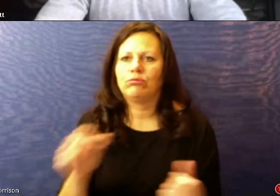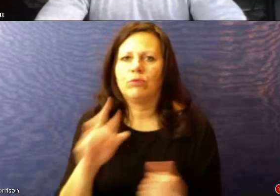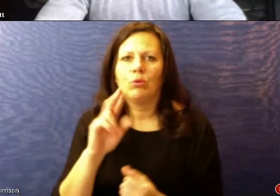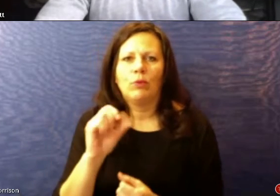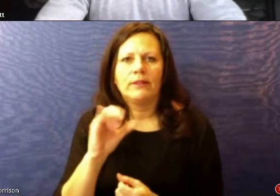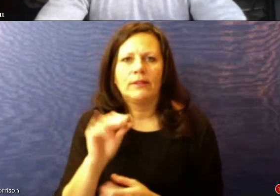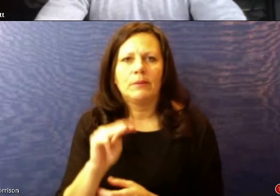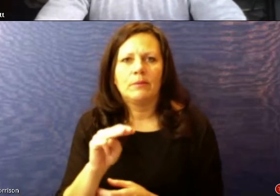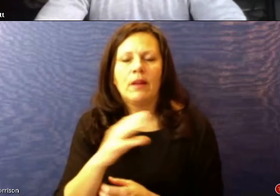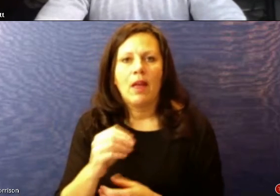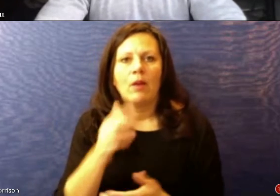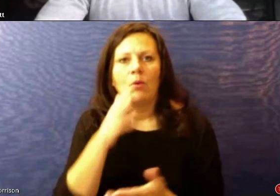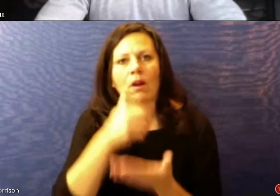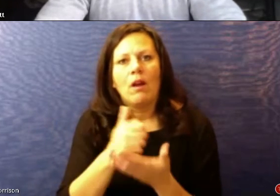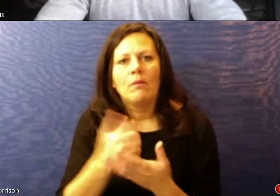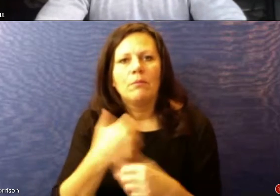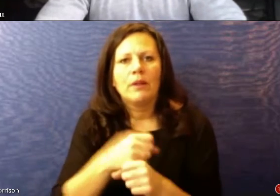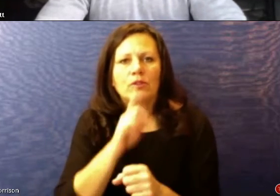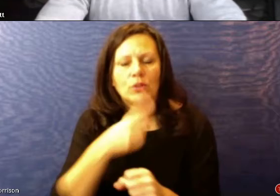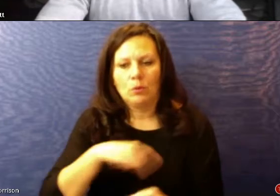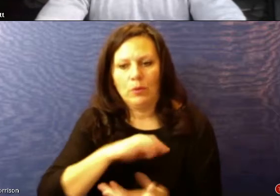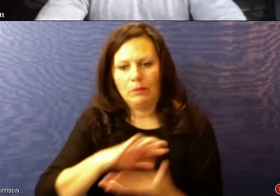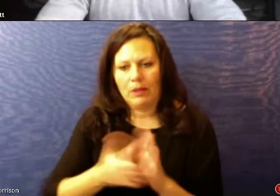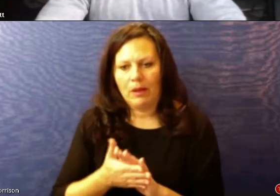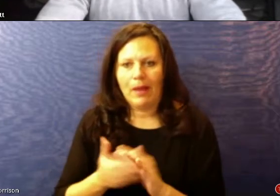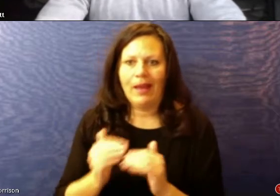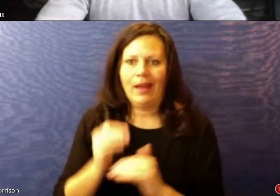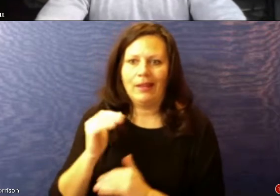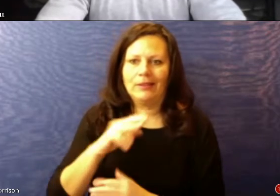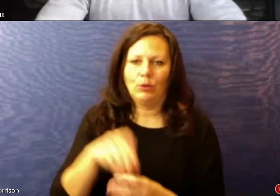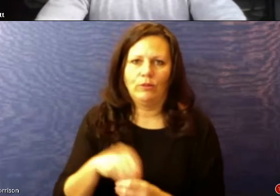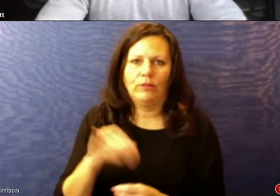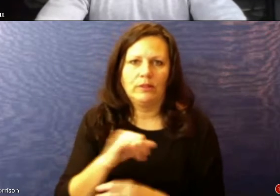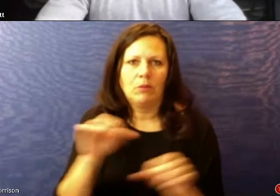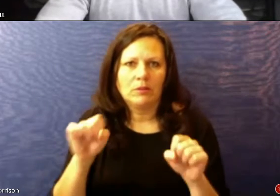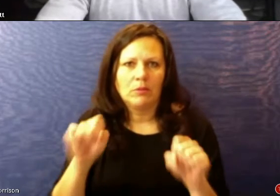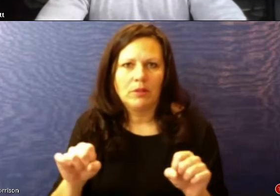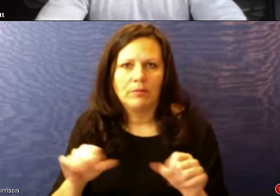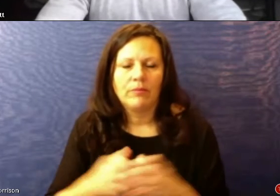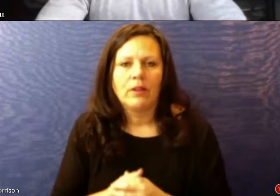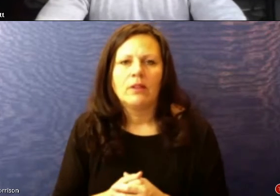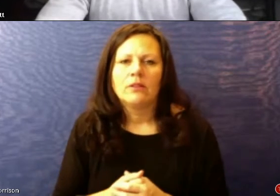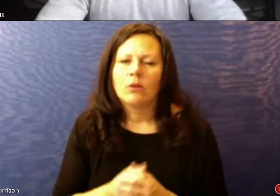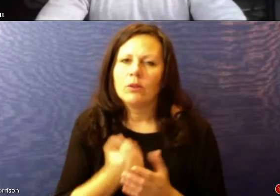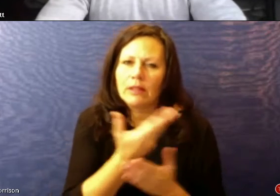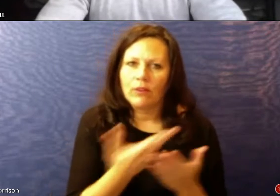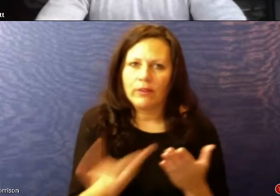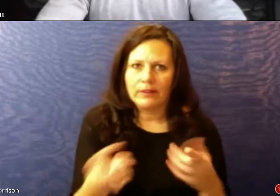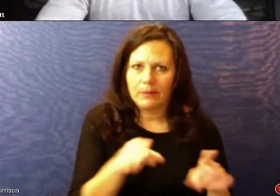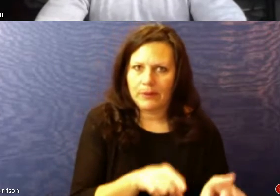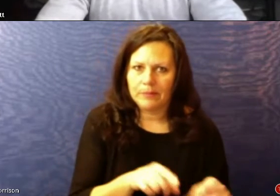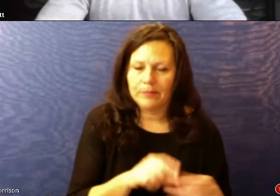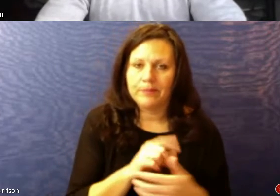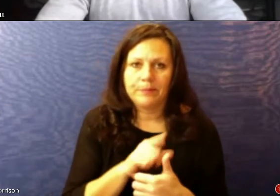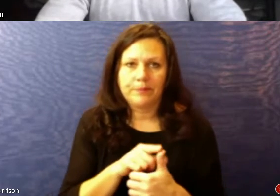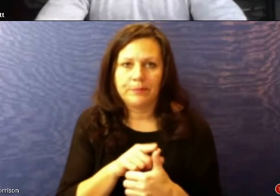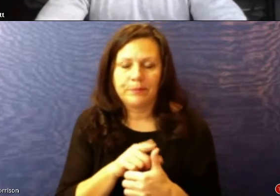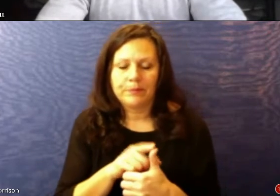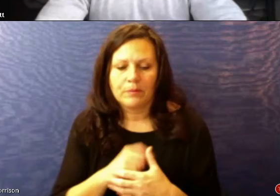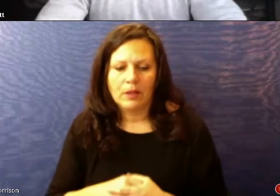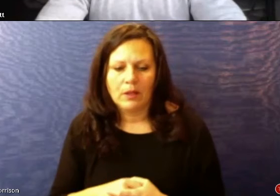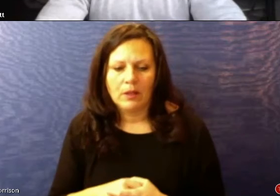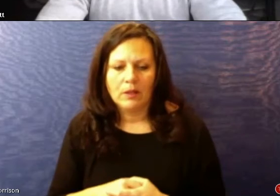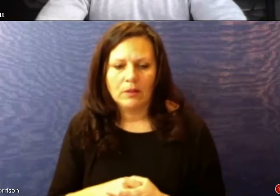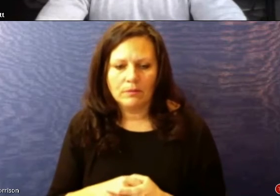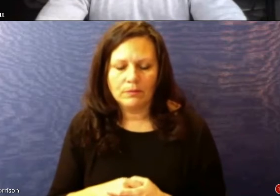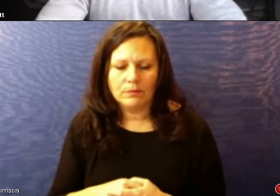that we are an inclusive environment as possible. So there are a number of things going on. Number one, we are